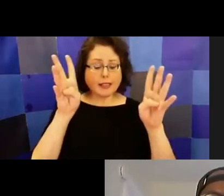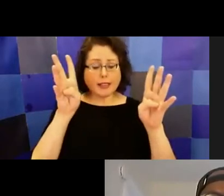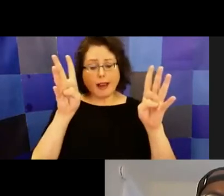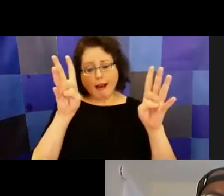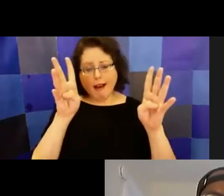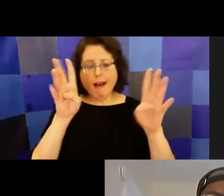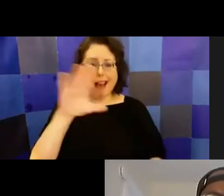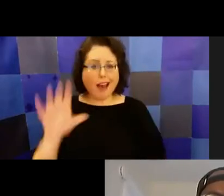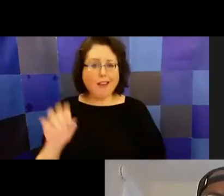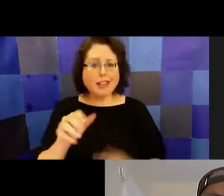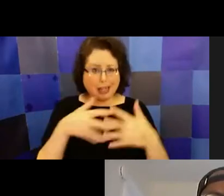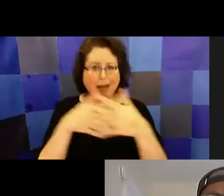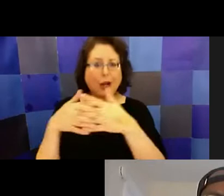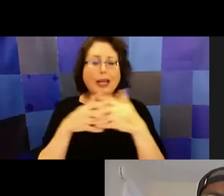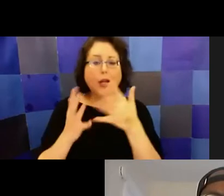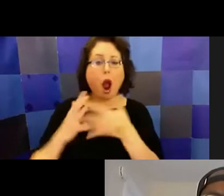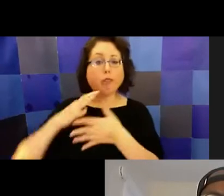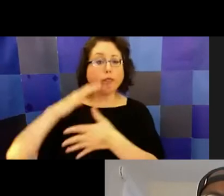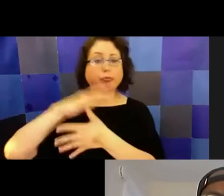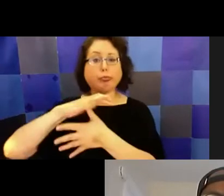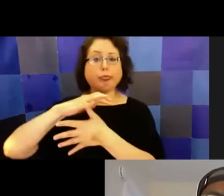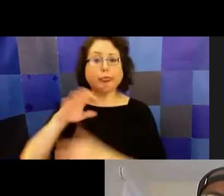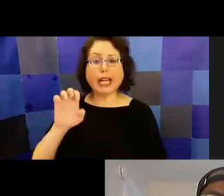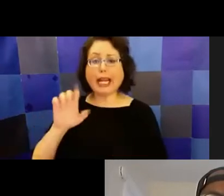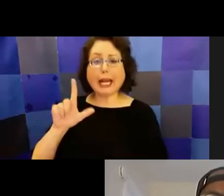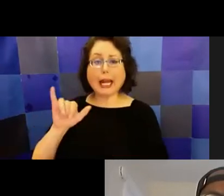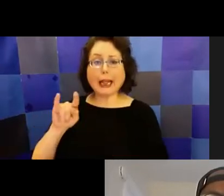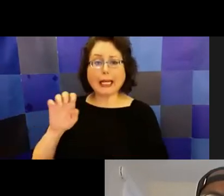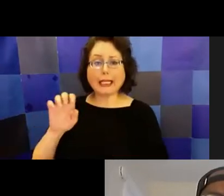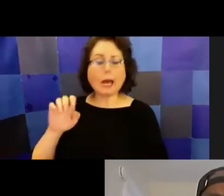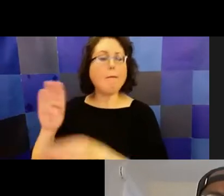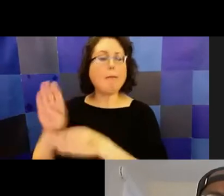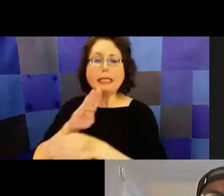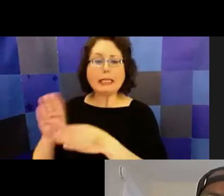an African-American elite, right? A professional elite, a business elite.